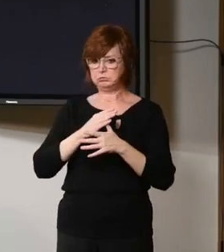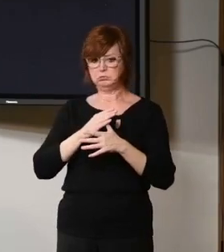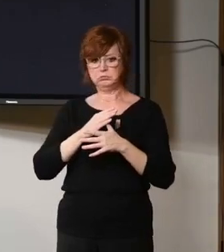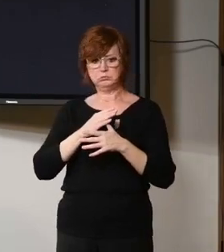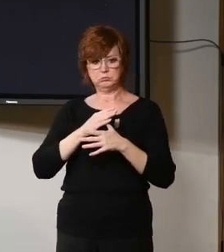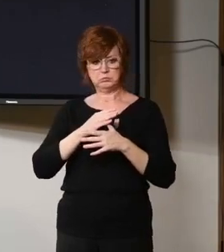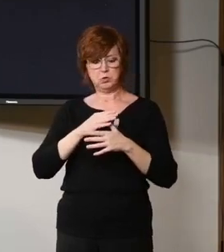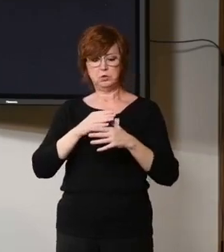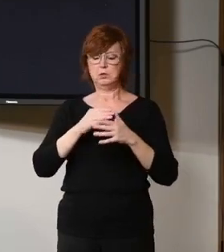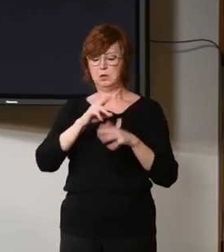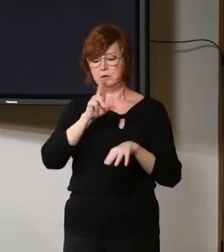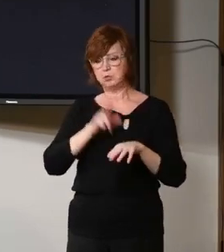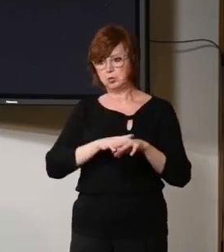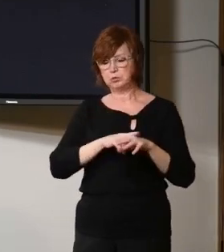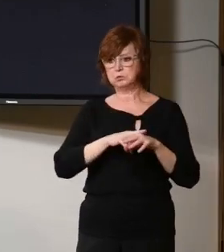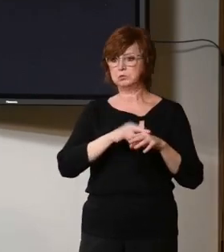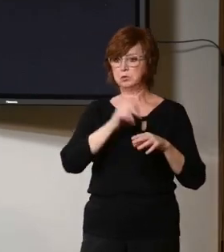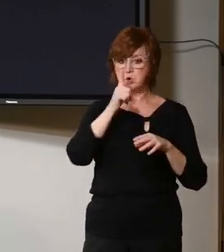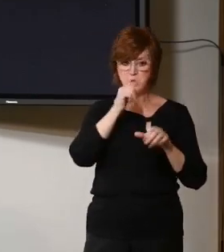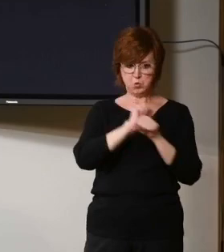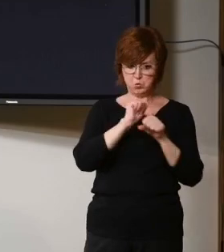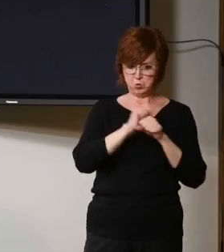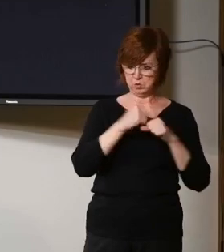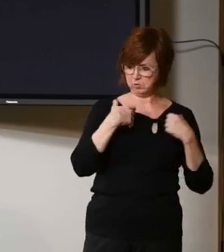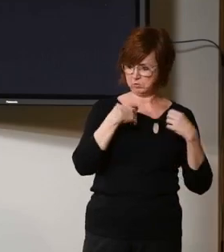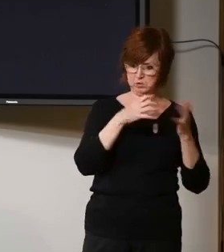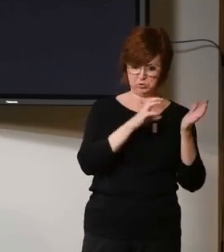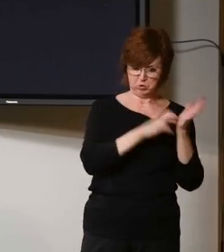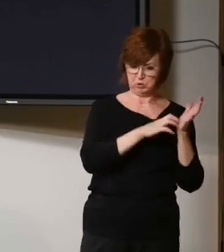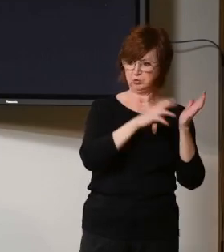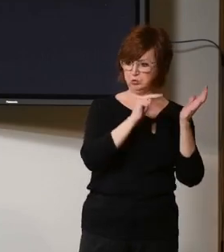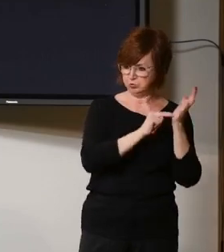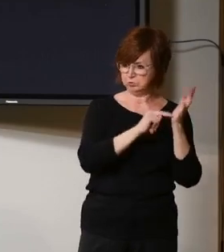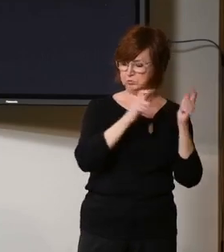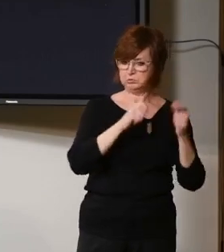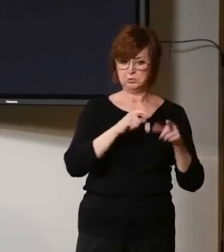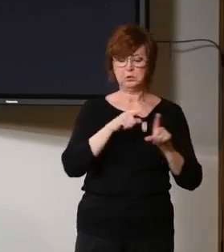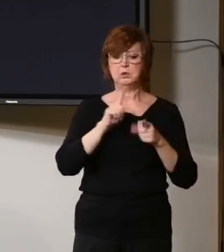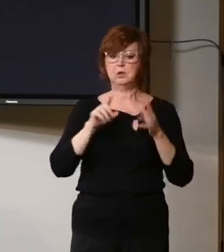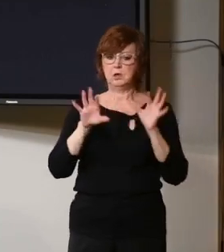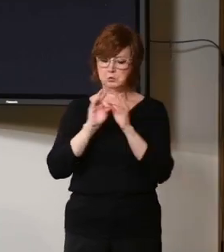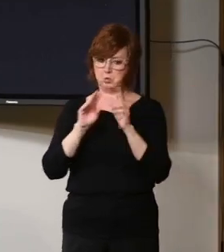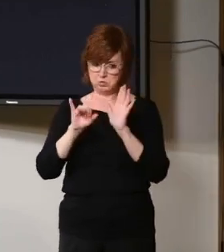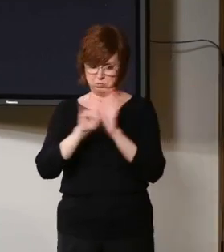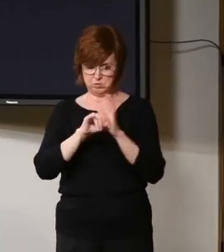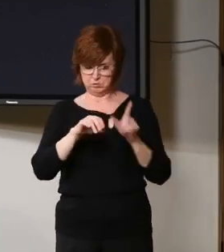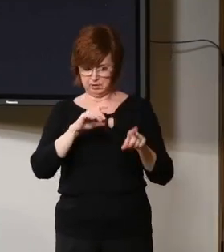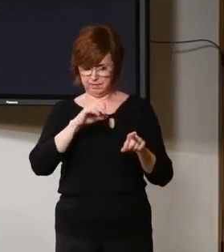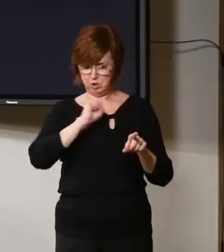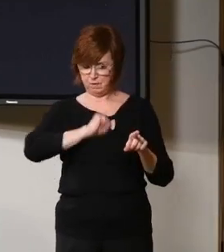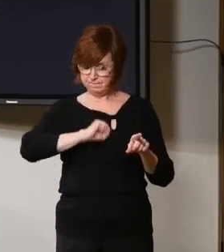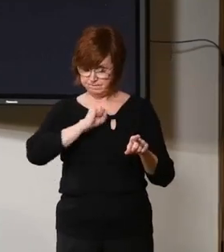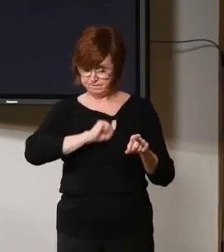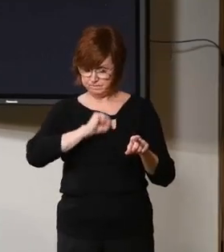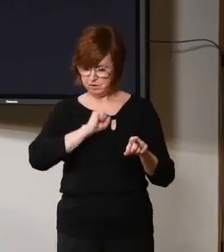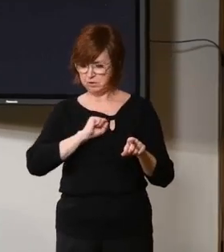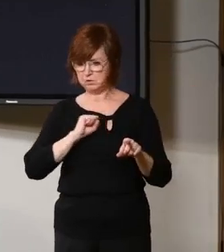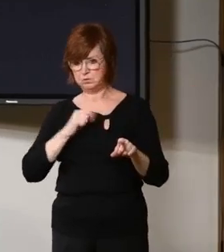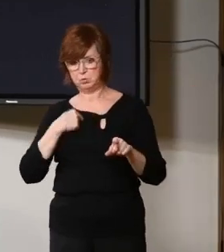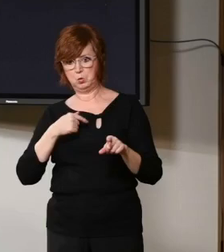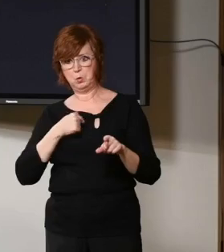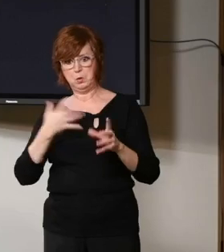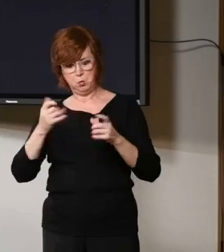providing essential services like healthcare workers and other staff, if they get a dry cough, you want to know if is it COVID-19 or